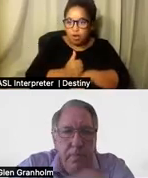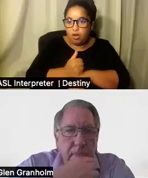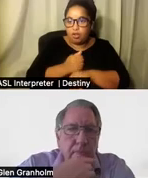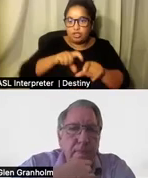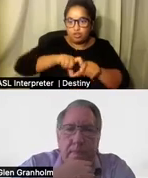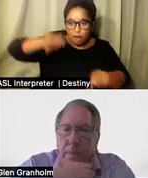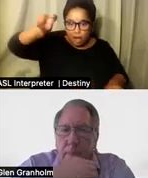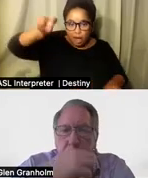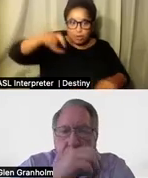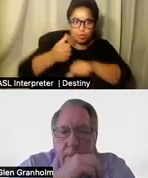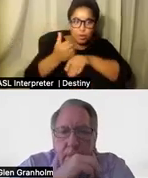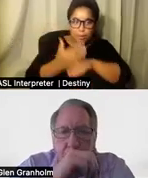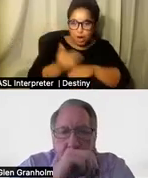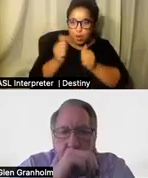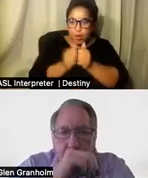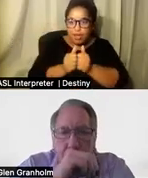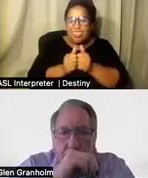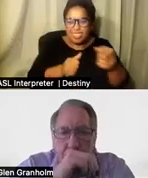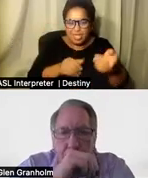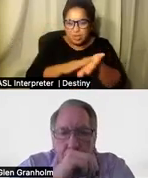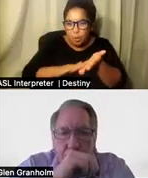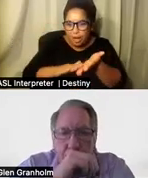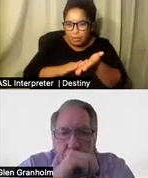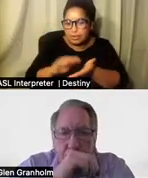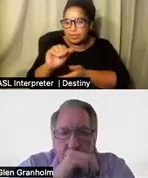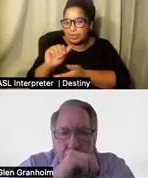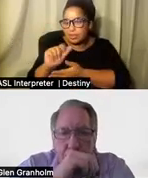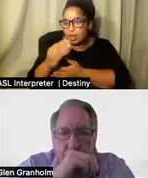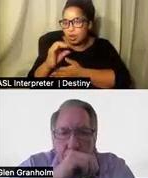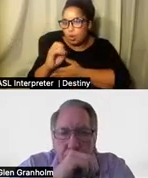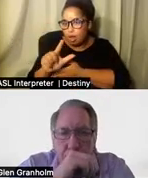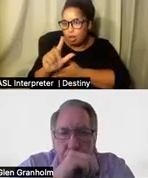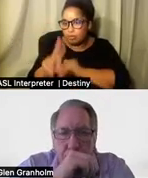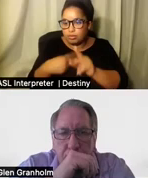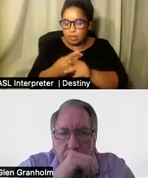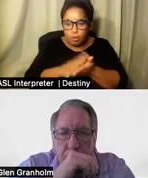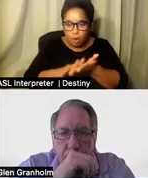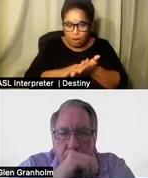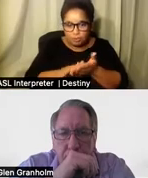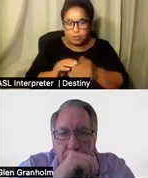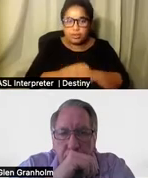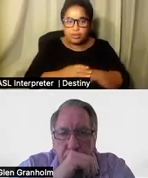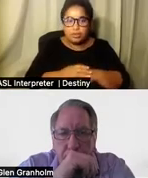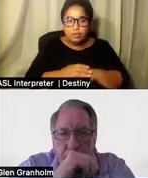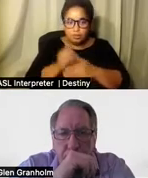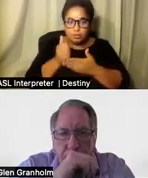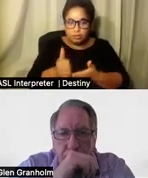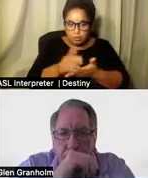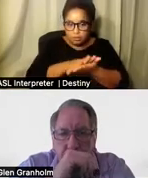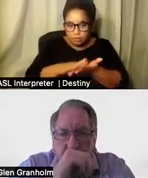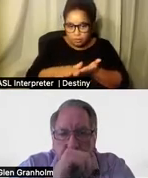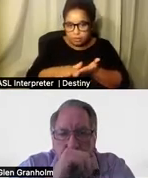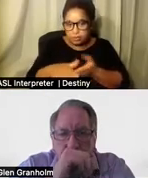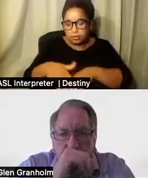prep the surface with the alcohol wipes that are included in these. So this will help to clean the surface and to form a